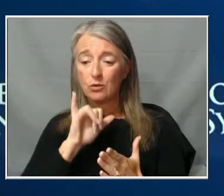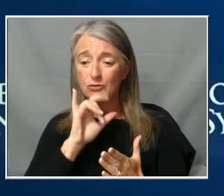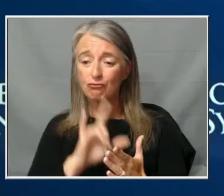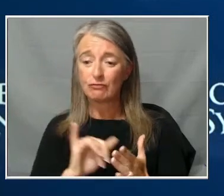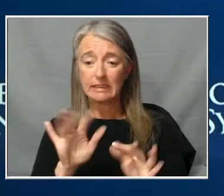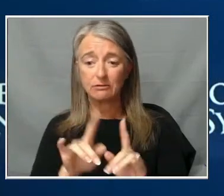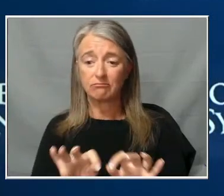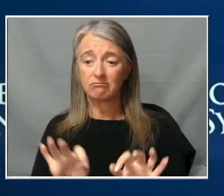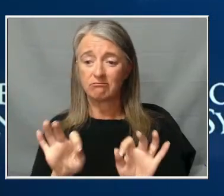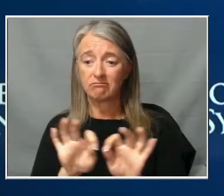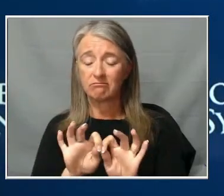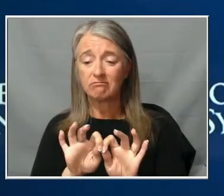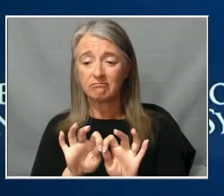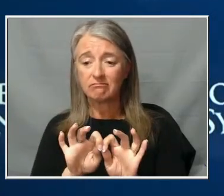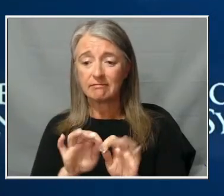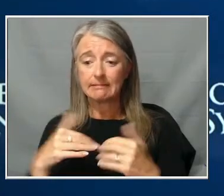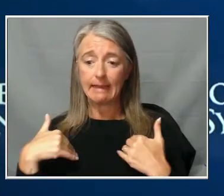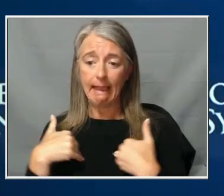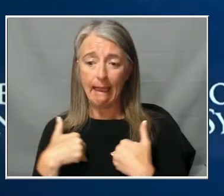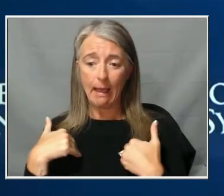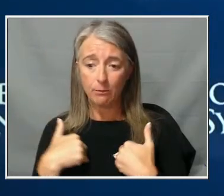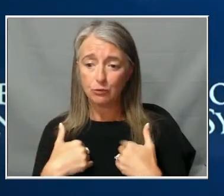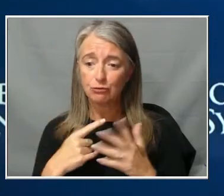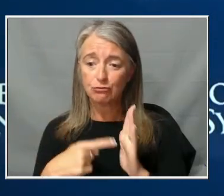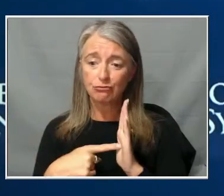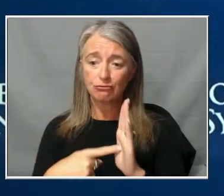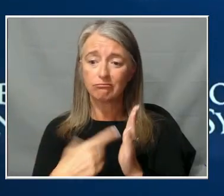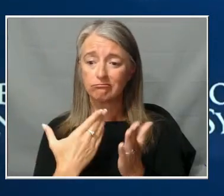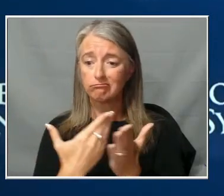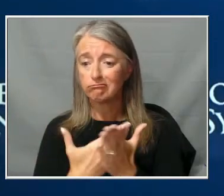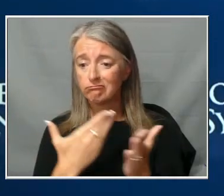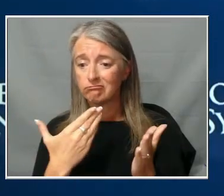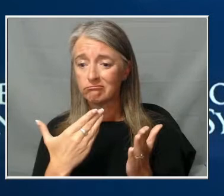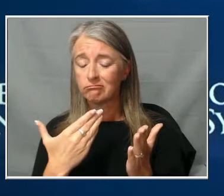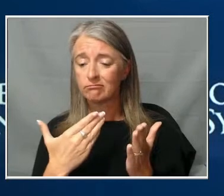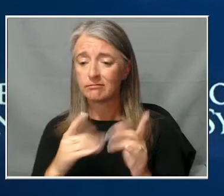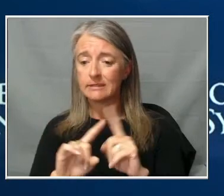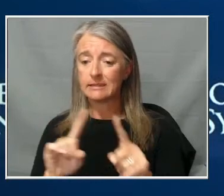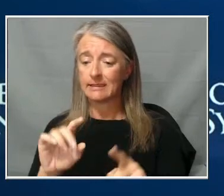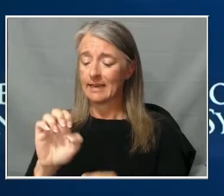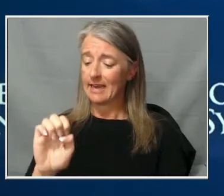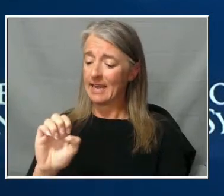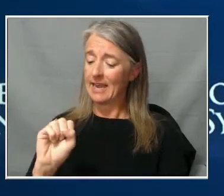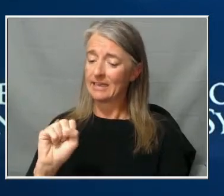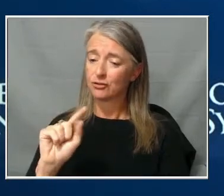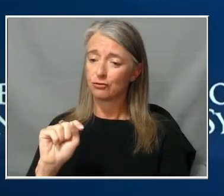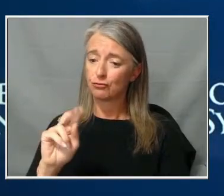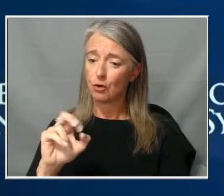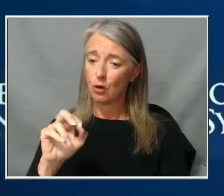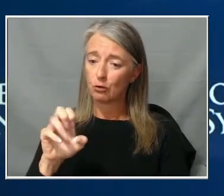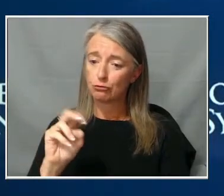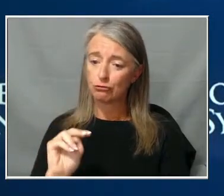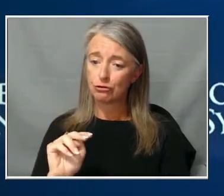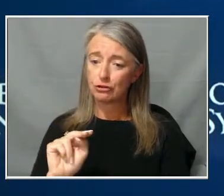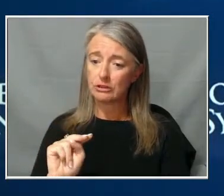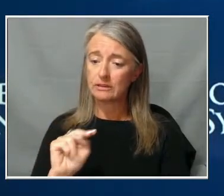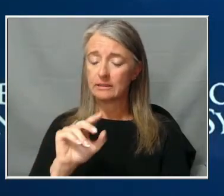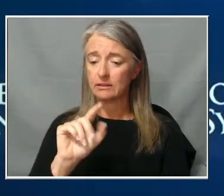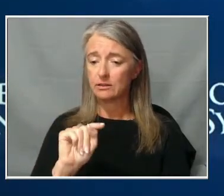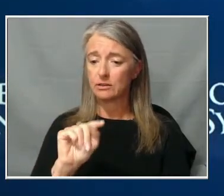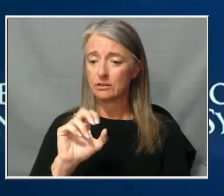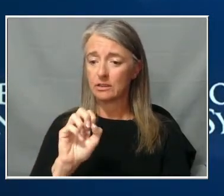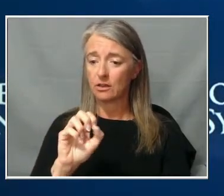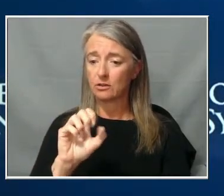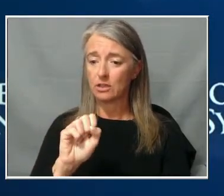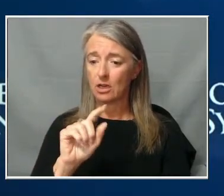in animals, and they have to do with the differences between estrogen signaling and testosterone signaling, and the effects on